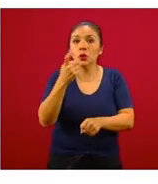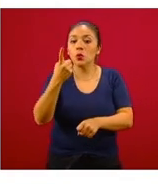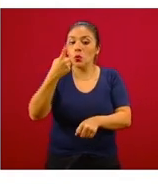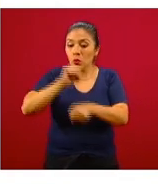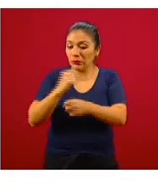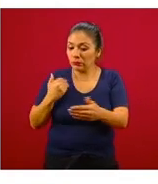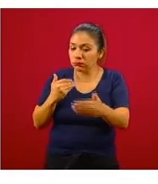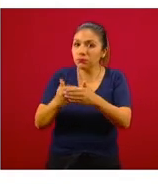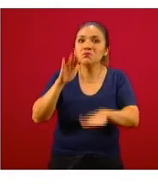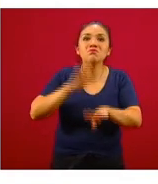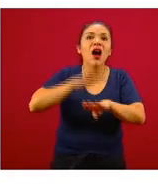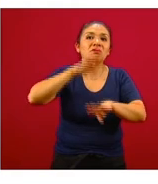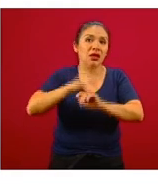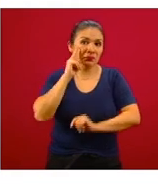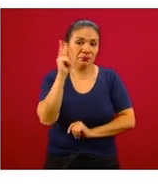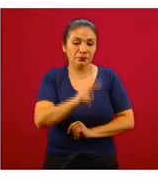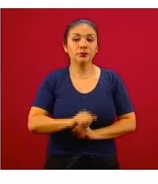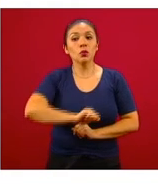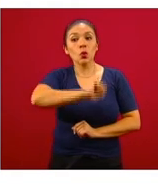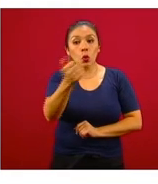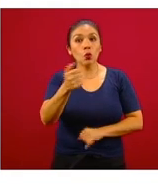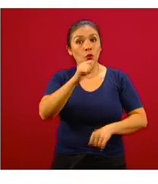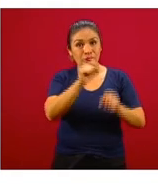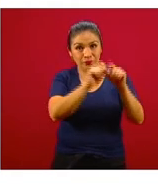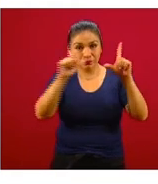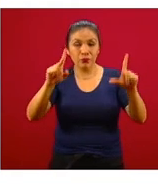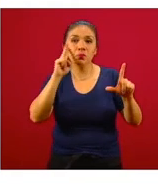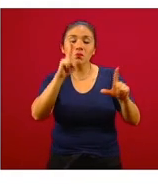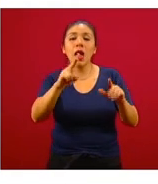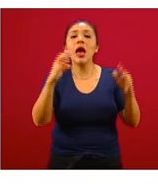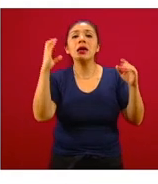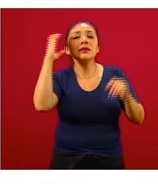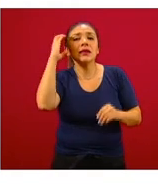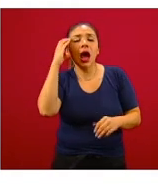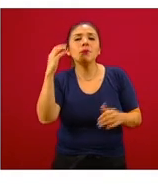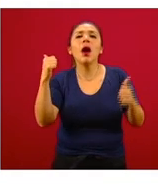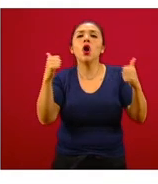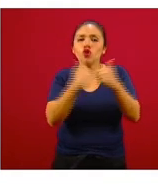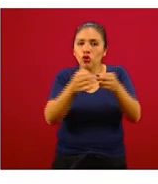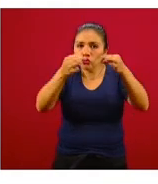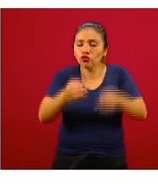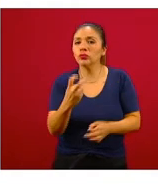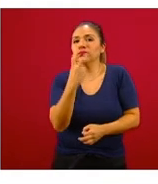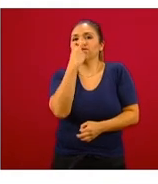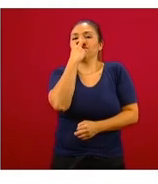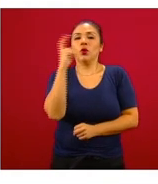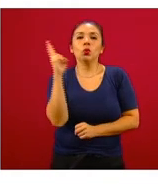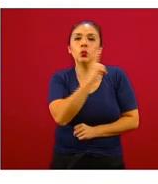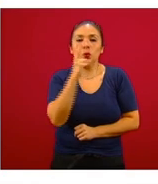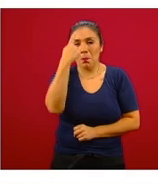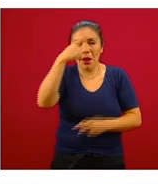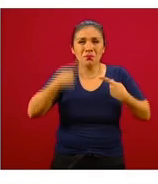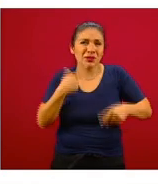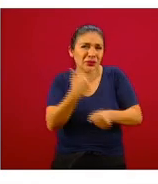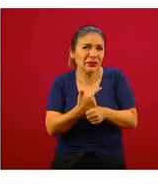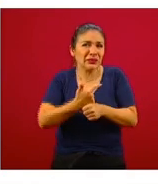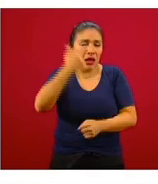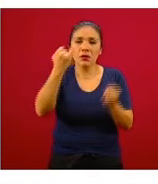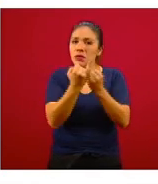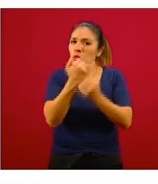occupancy rates, and they've shown gradual increase over the past few days. Here we have